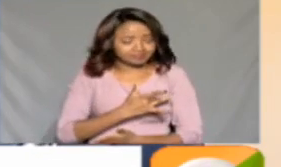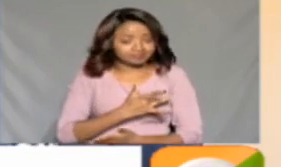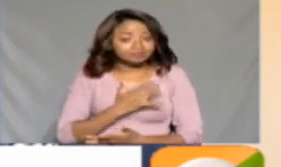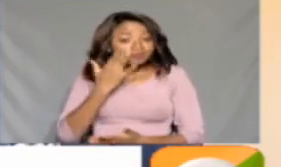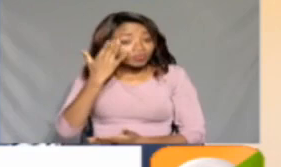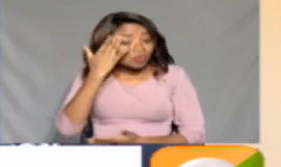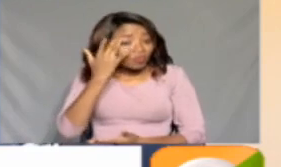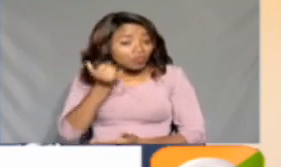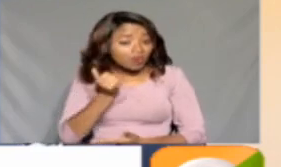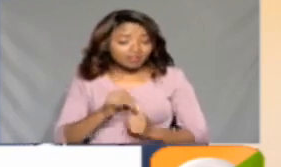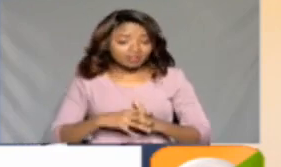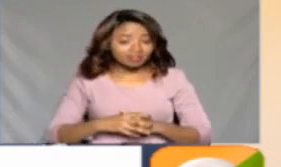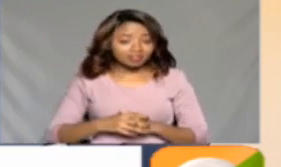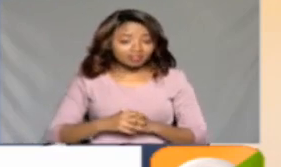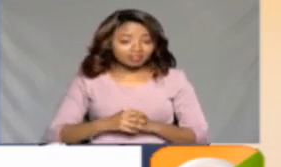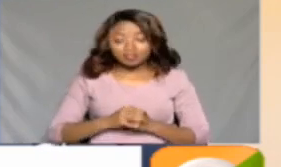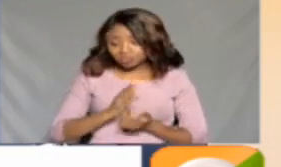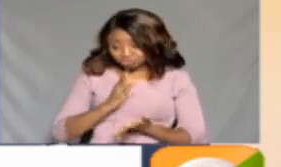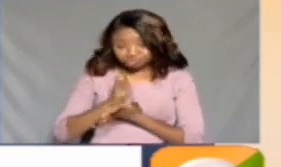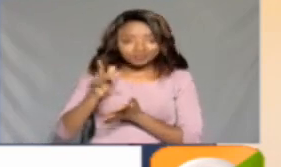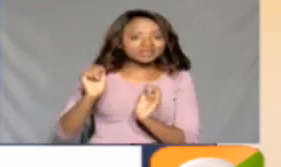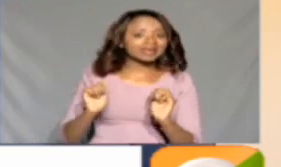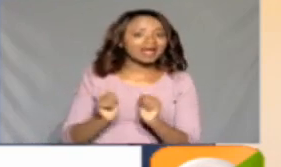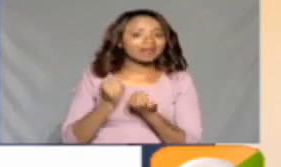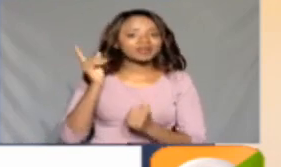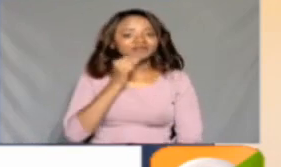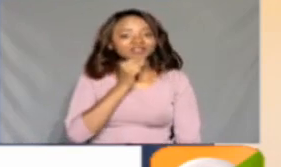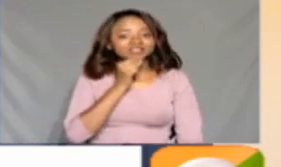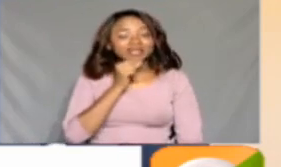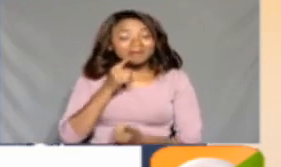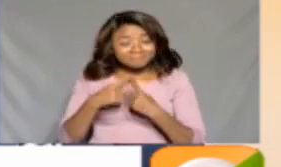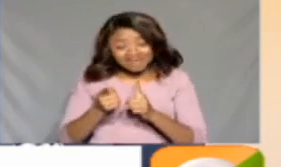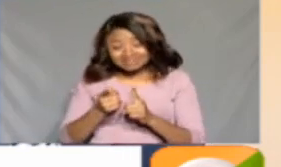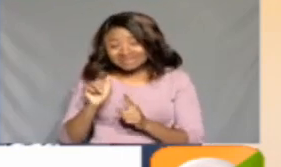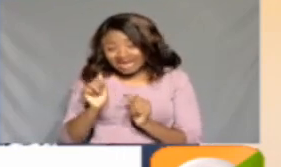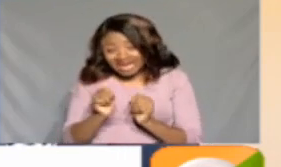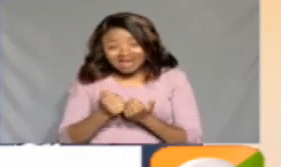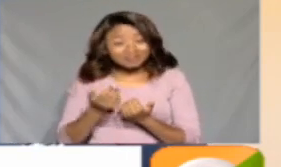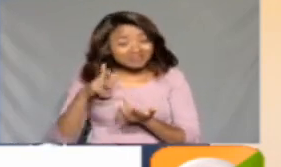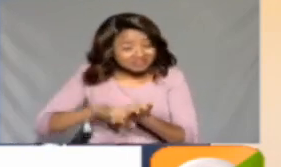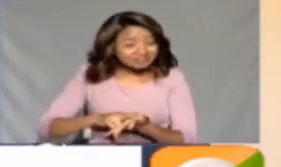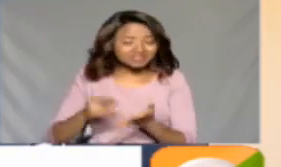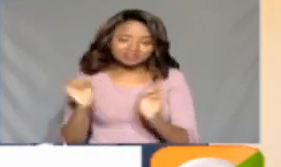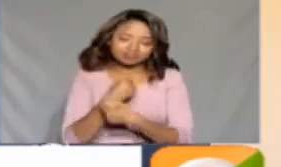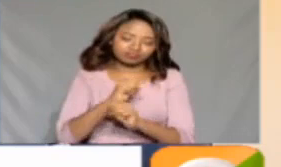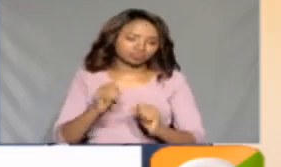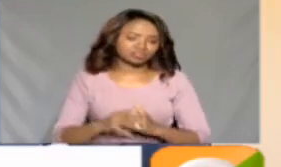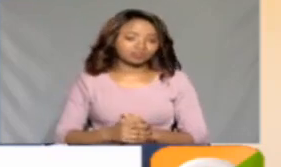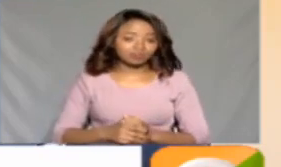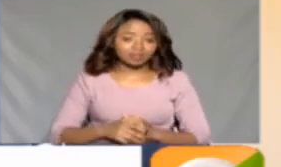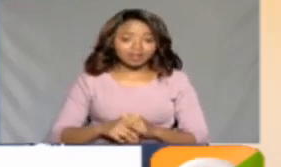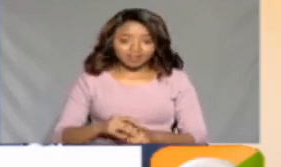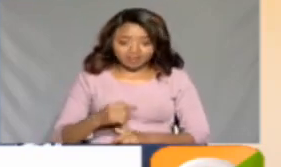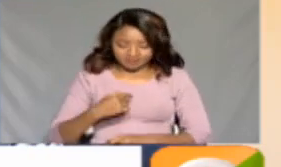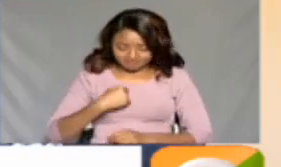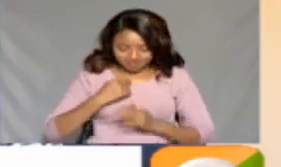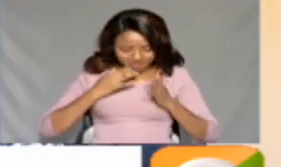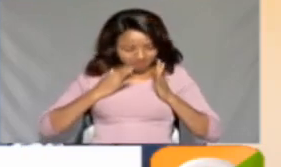Yes, because it did happen. It should never happen in this country. And Hussein, maybe you're aware, I was